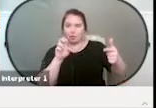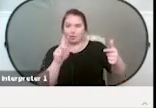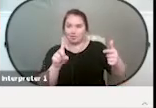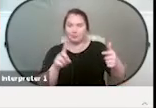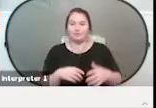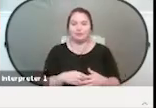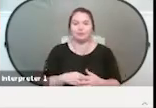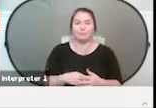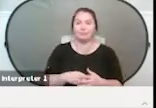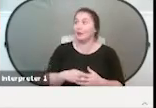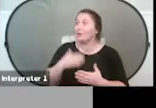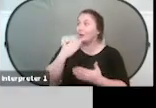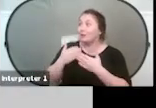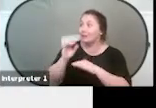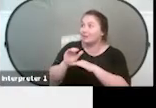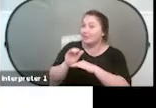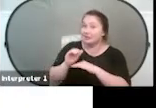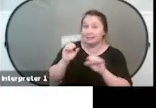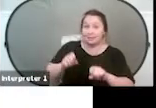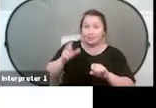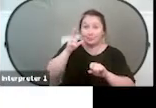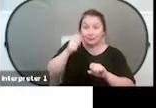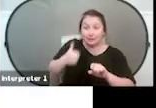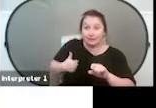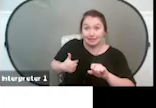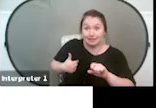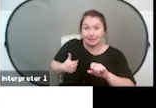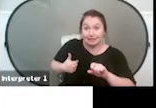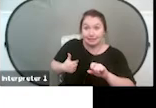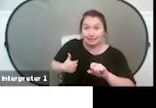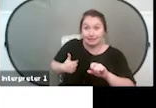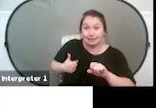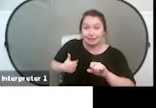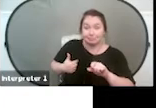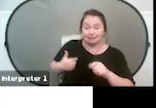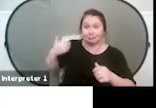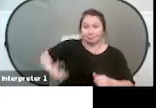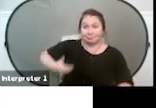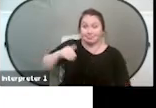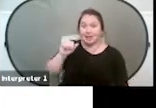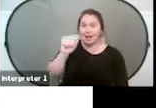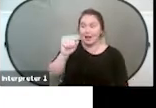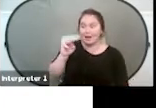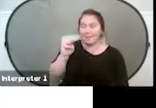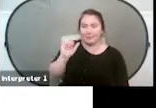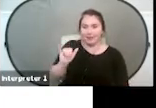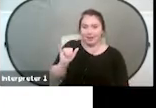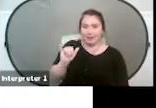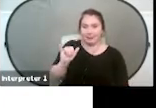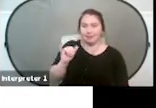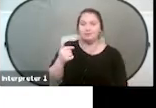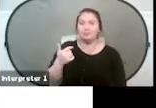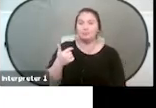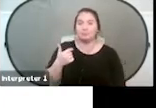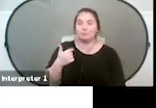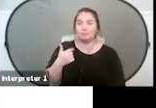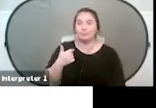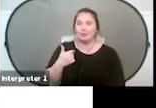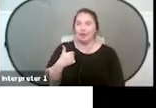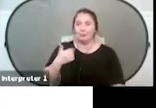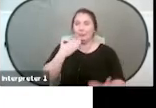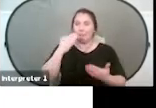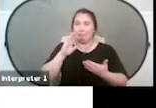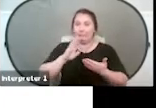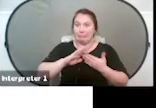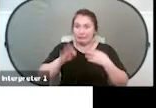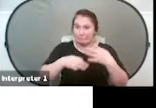So good evening. Can you hear me? Amy? Yes. This is Amy. I'm a poor substitute for Jared, but